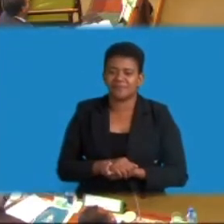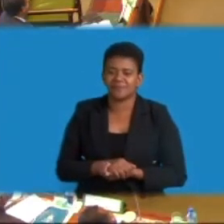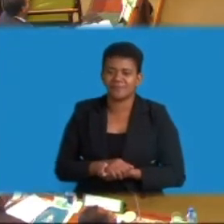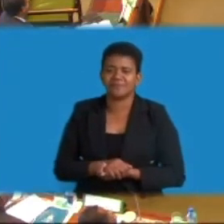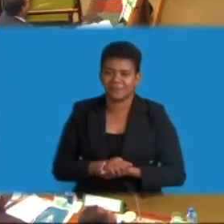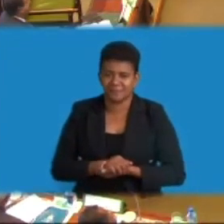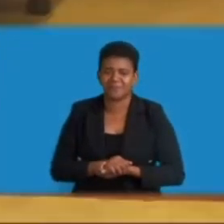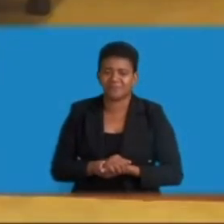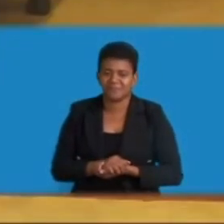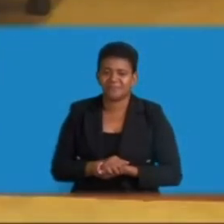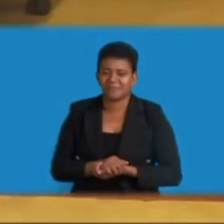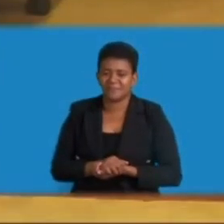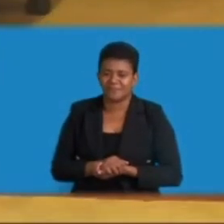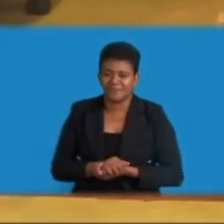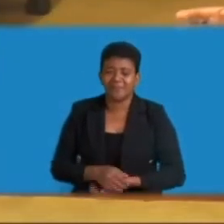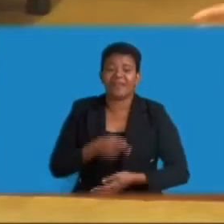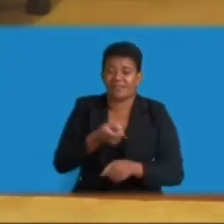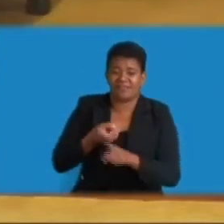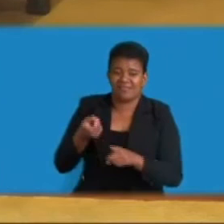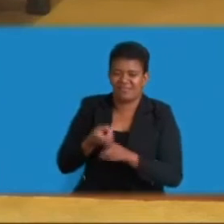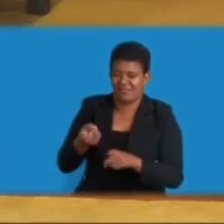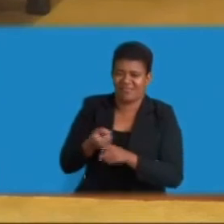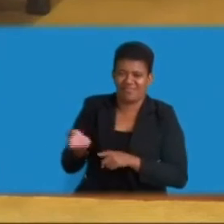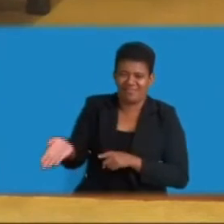come back to the point, Madam Speaker. When